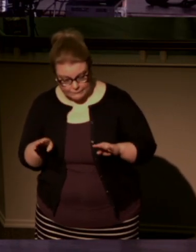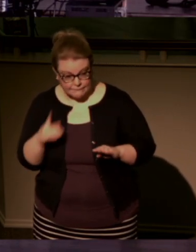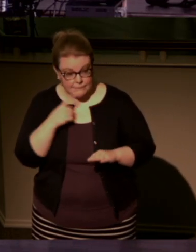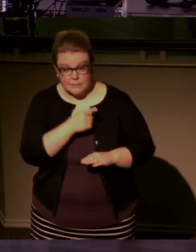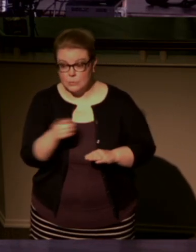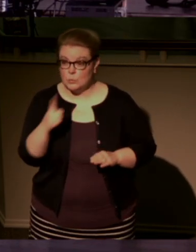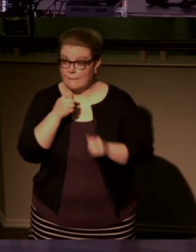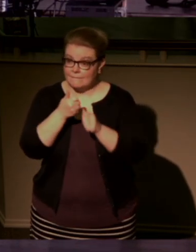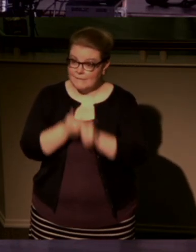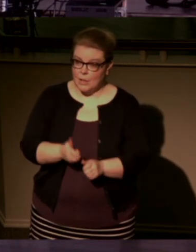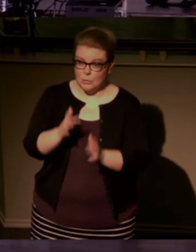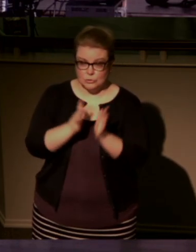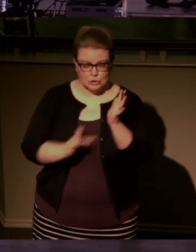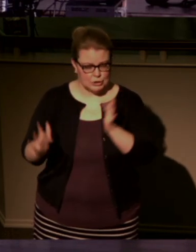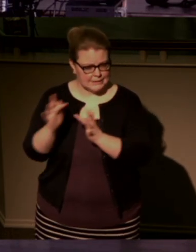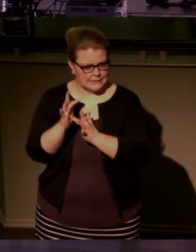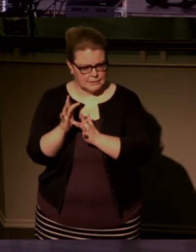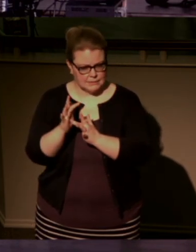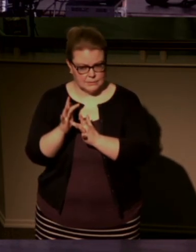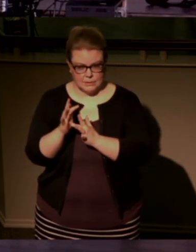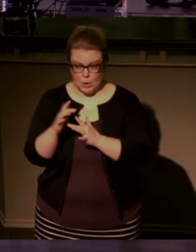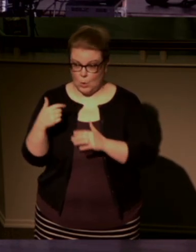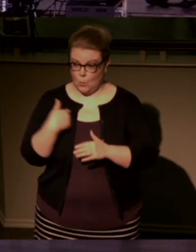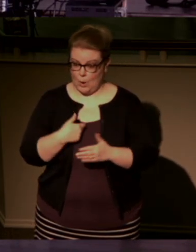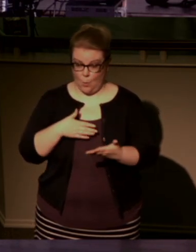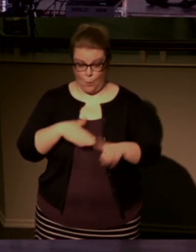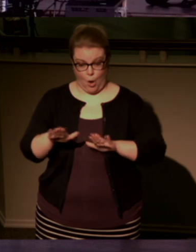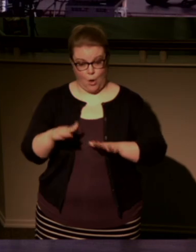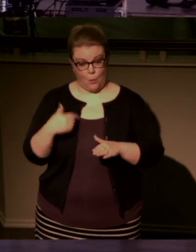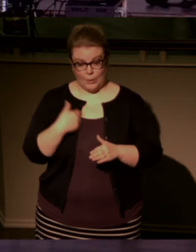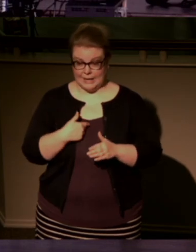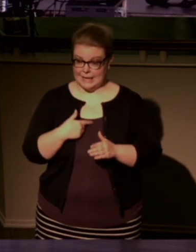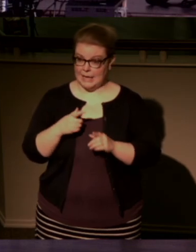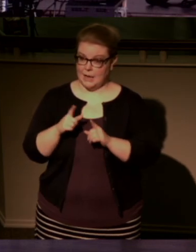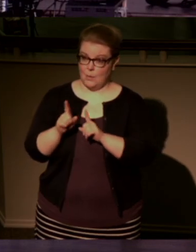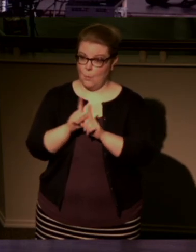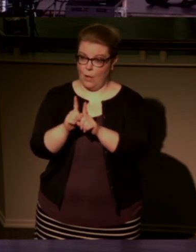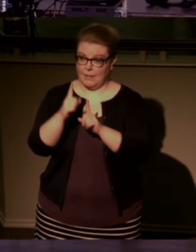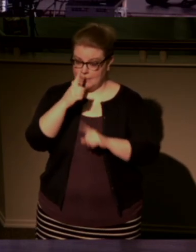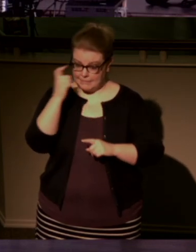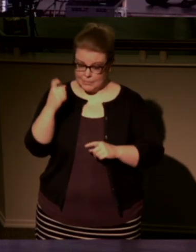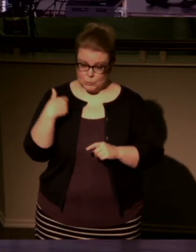Jesus aren't walking in good works, but in faith.